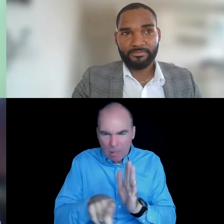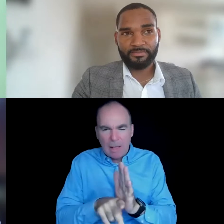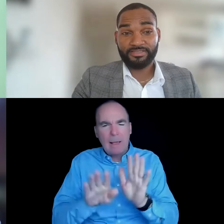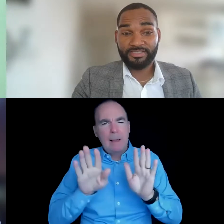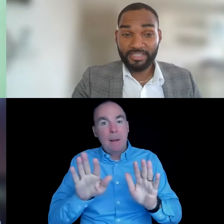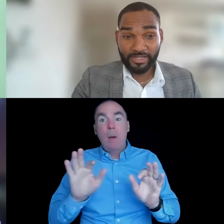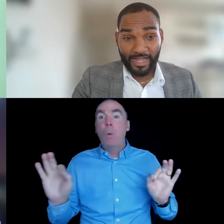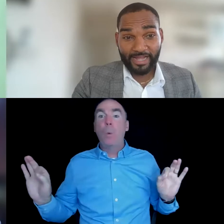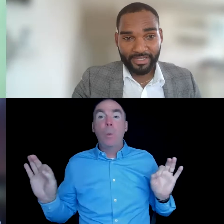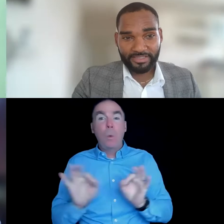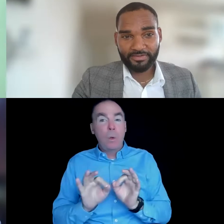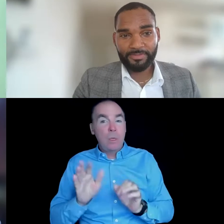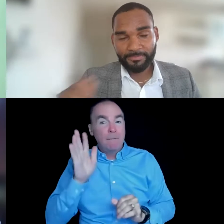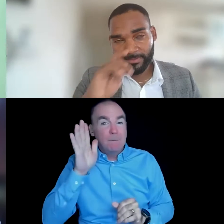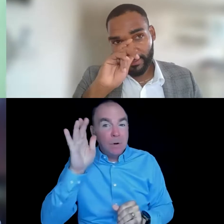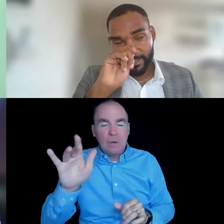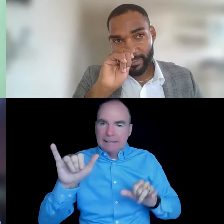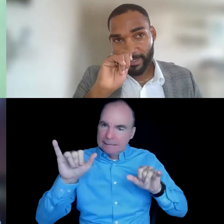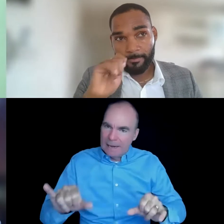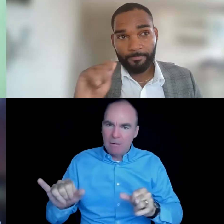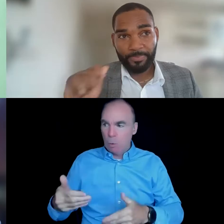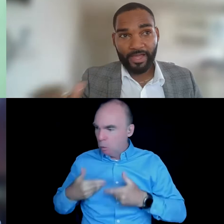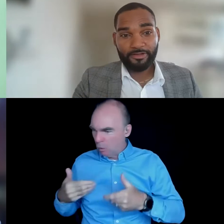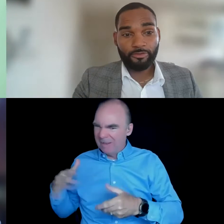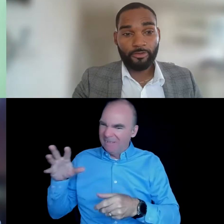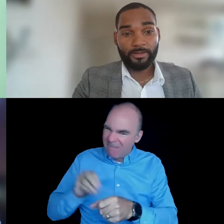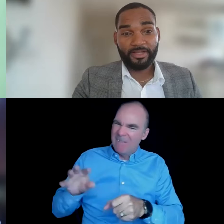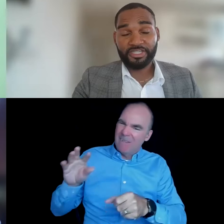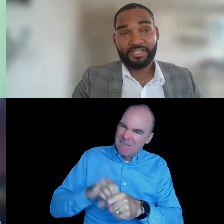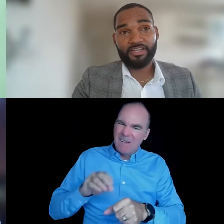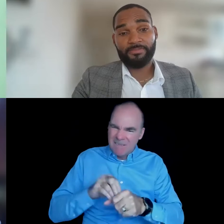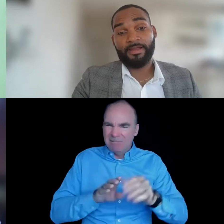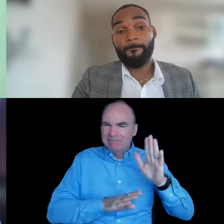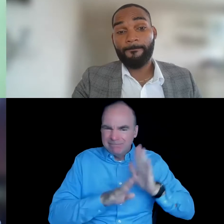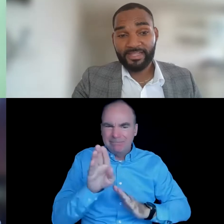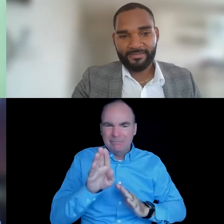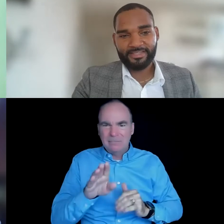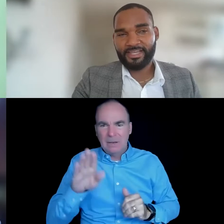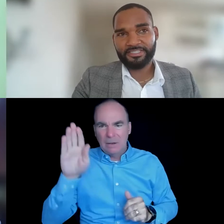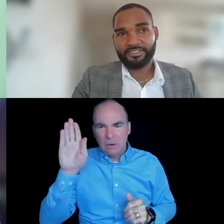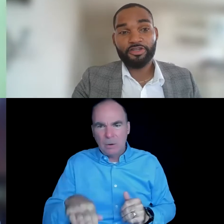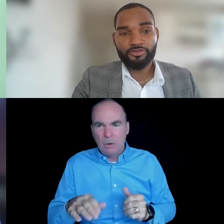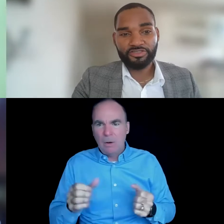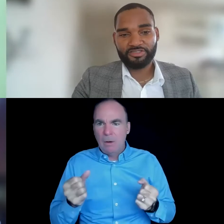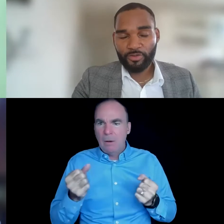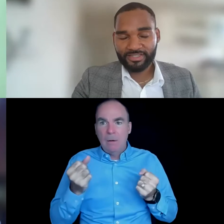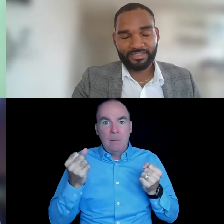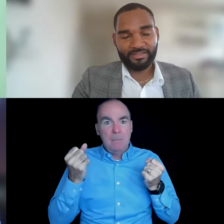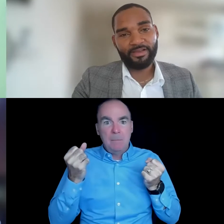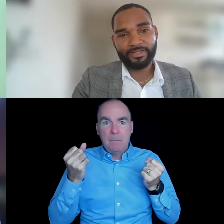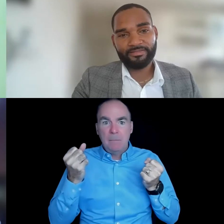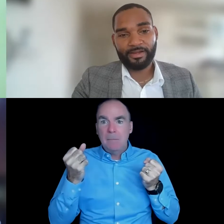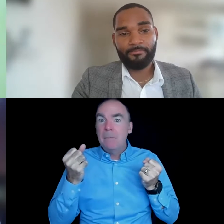engagement, continue being advocate for young people, and ensure that young people are meaningfully engaged and not used as